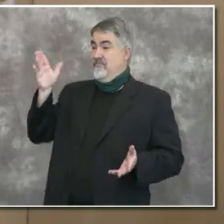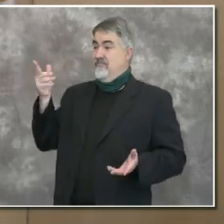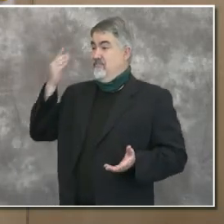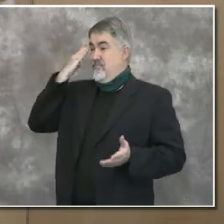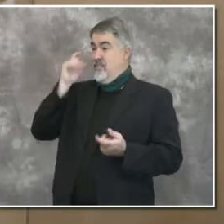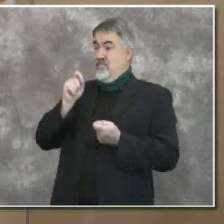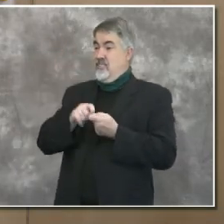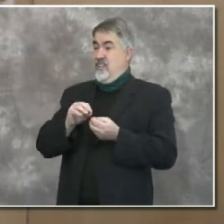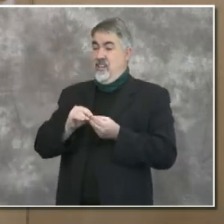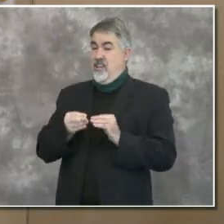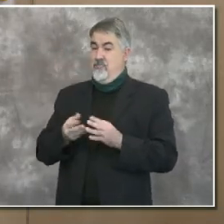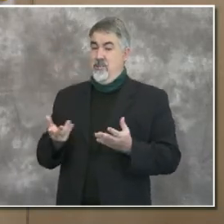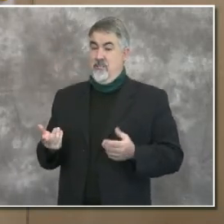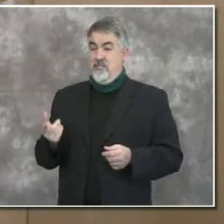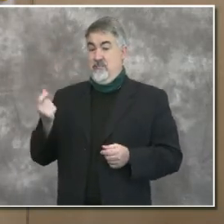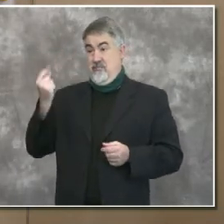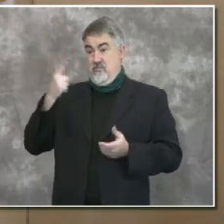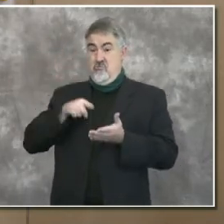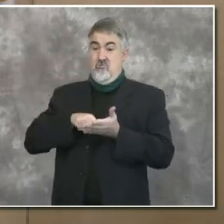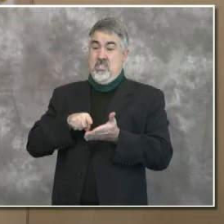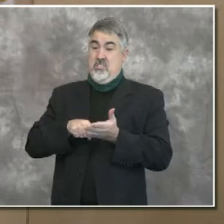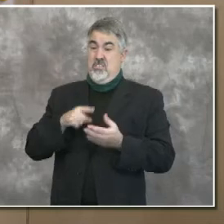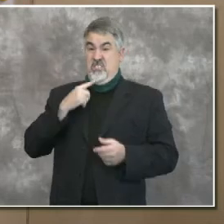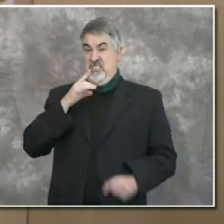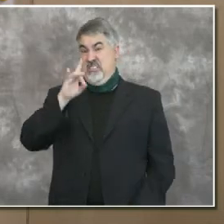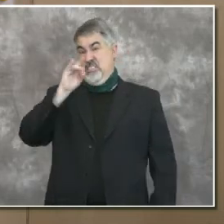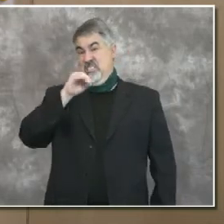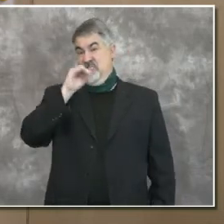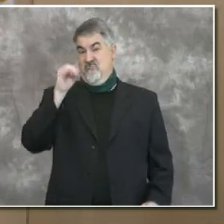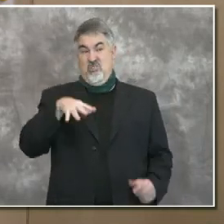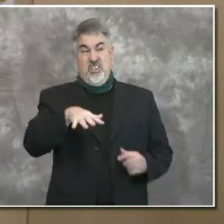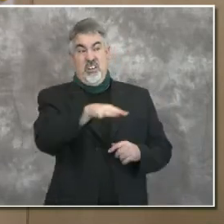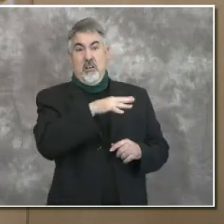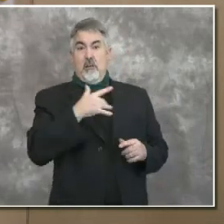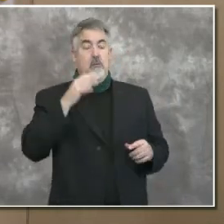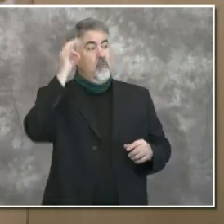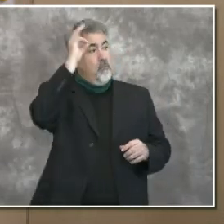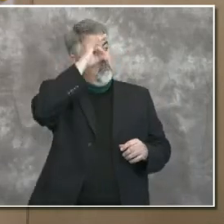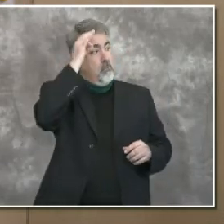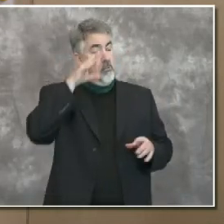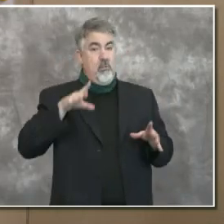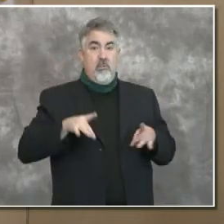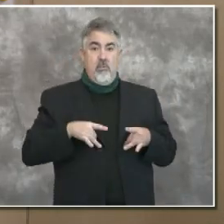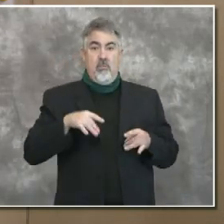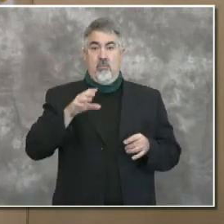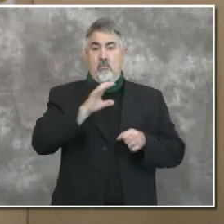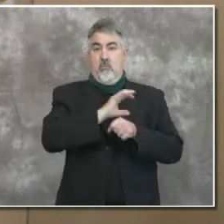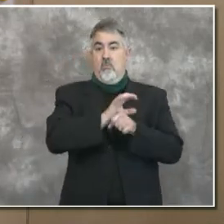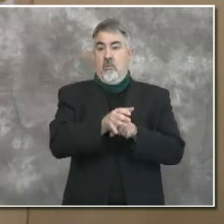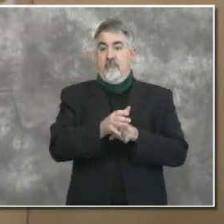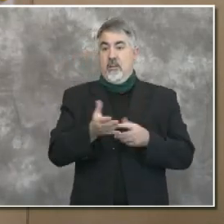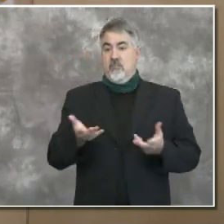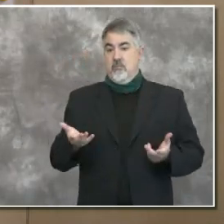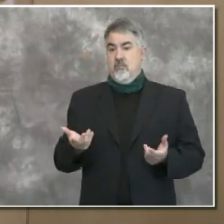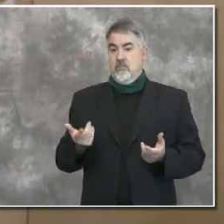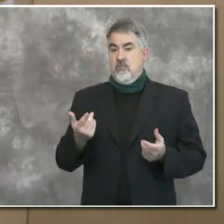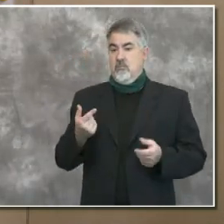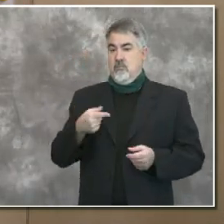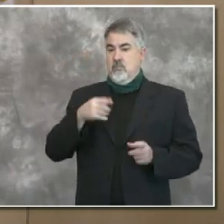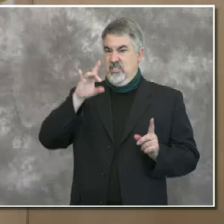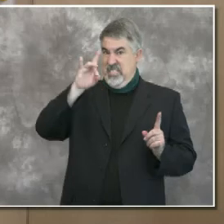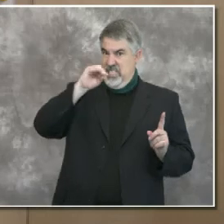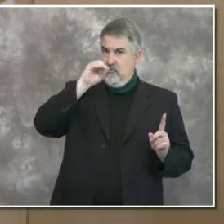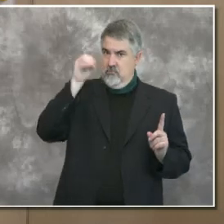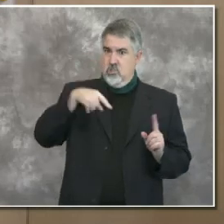The research shows that 80% of all individuals that are infected have mild to moderate symptoms, and early on we